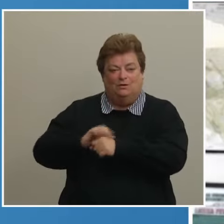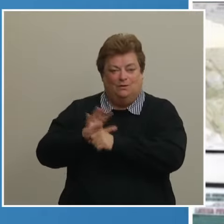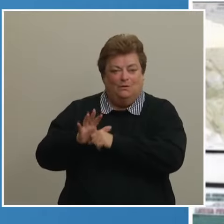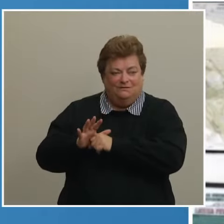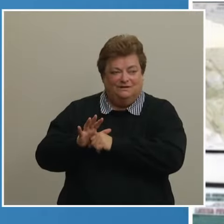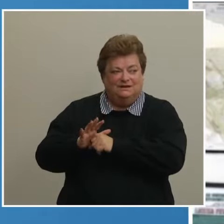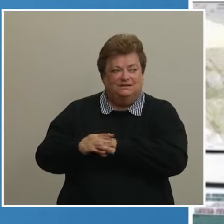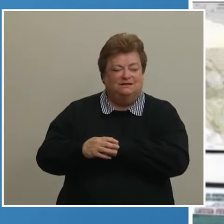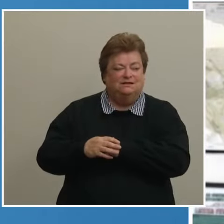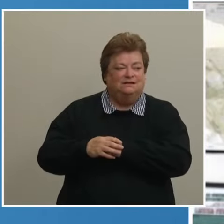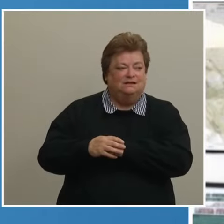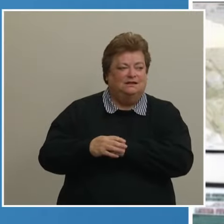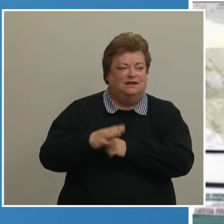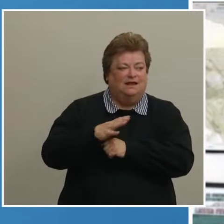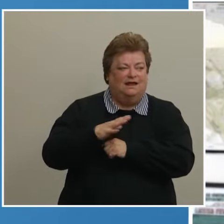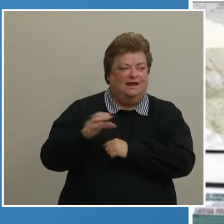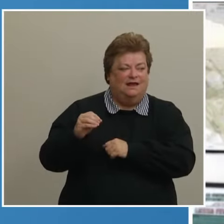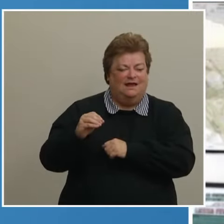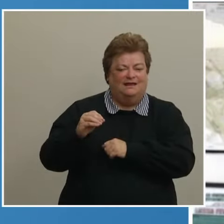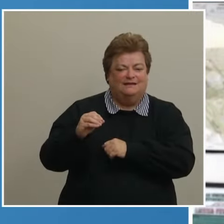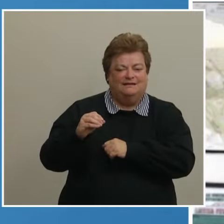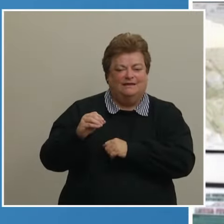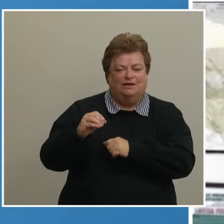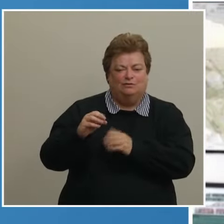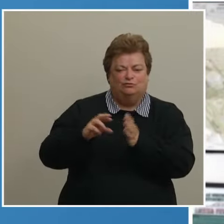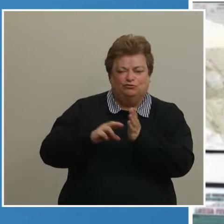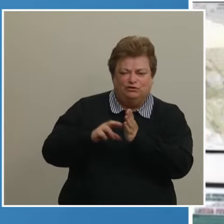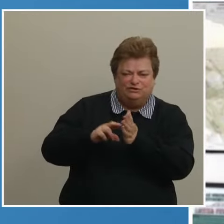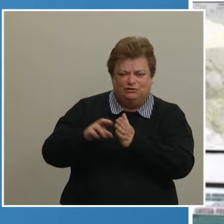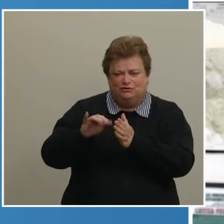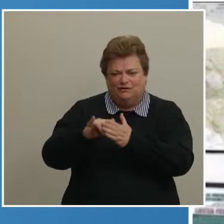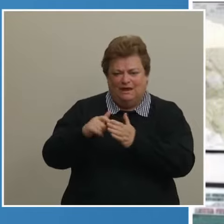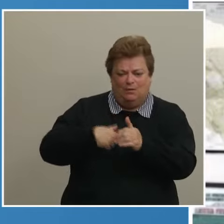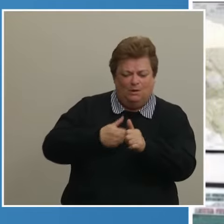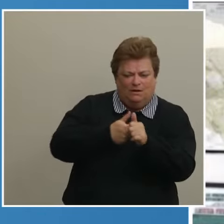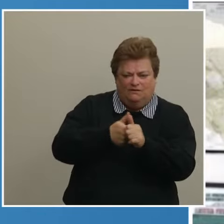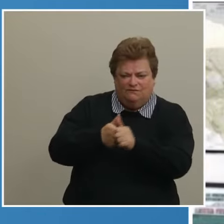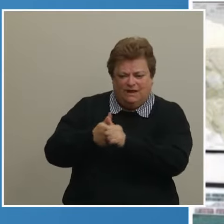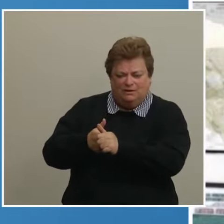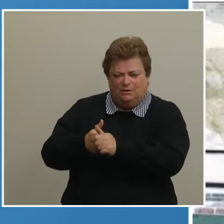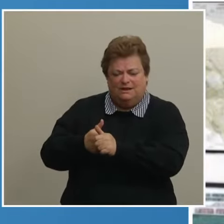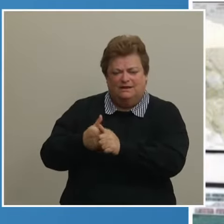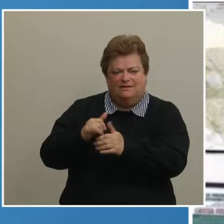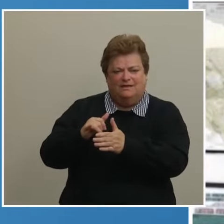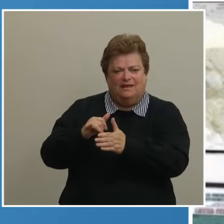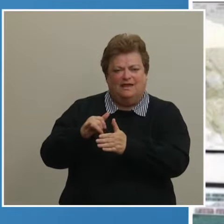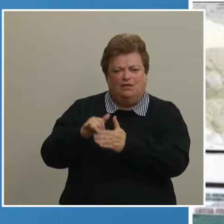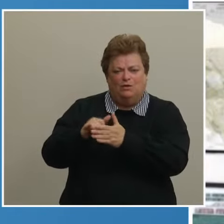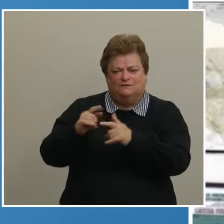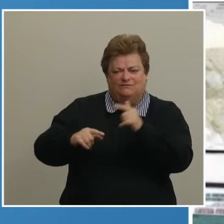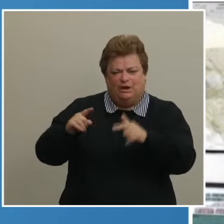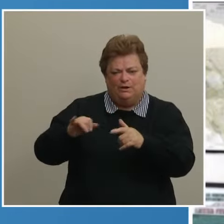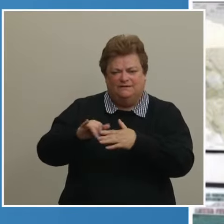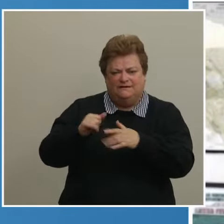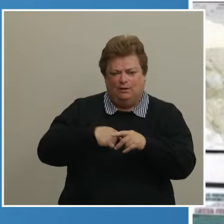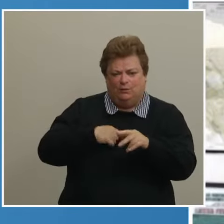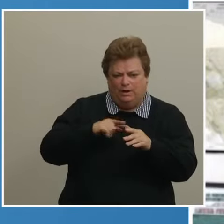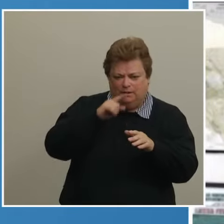pandemic and the epidemiology of the viruses that we're currently facing.